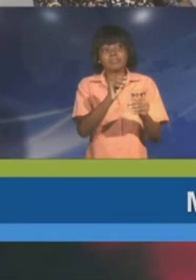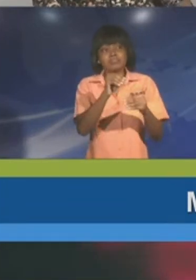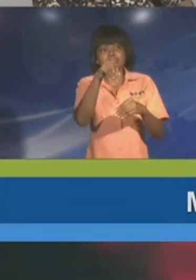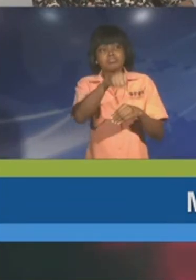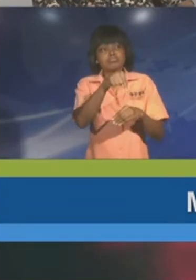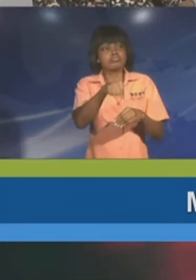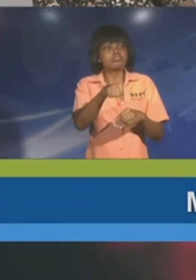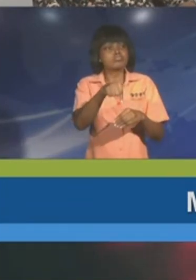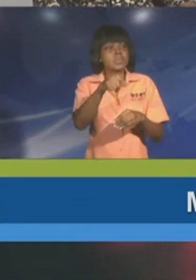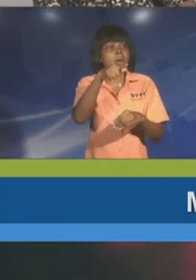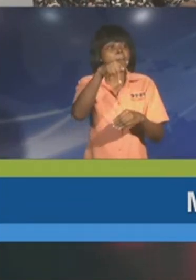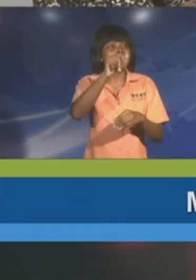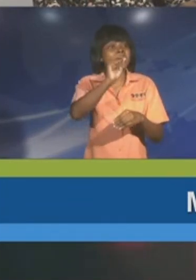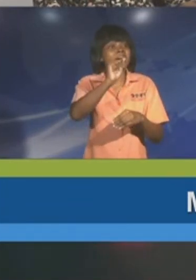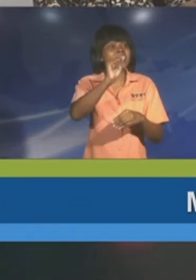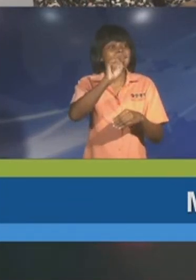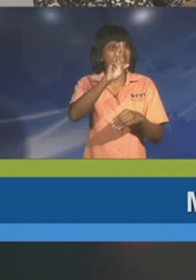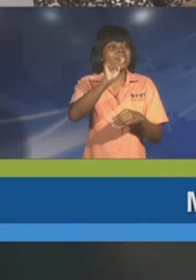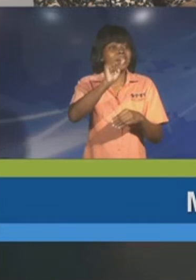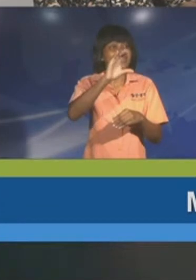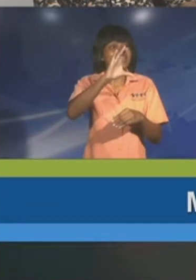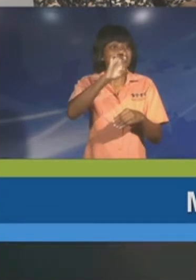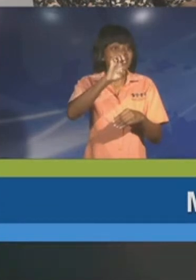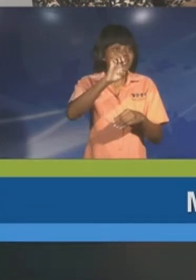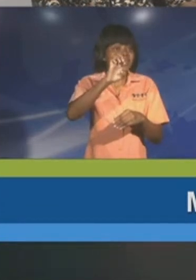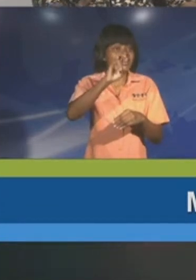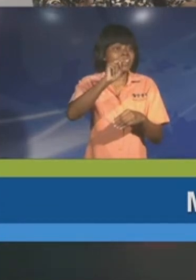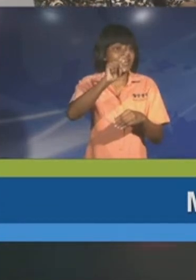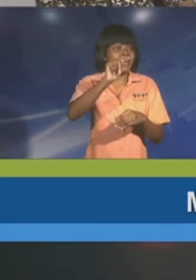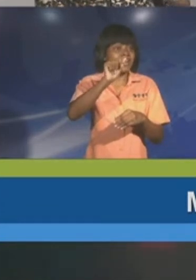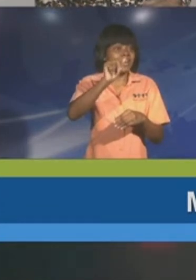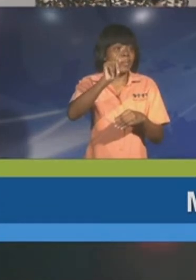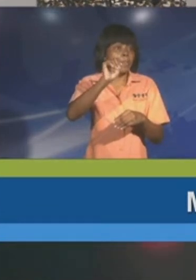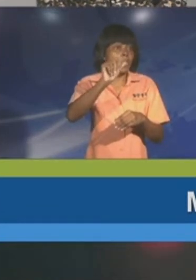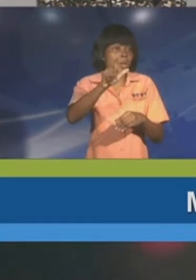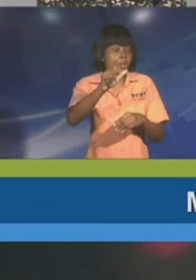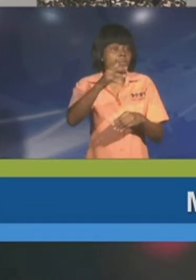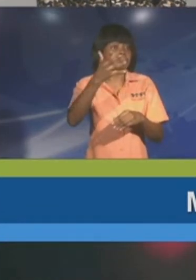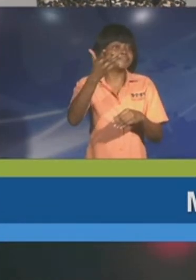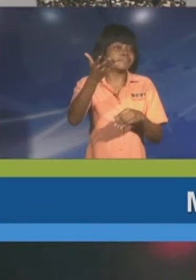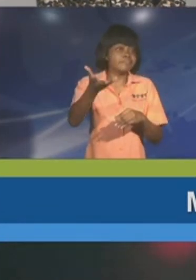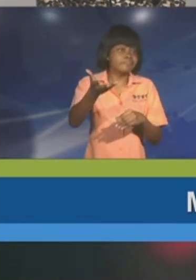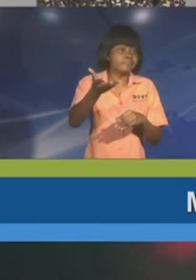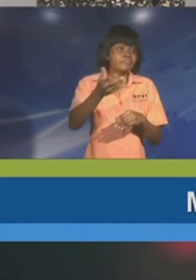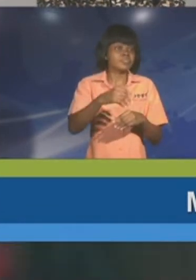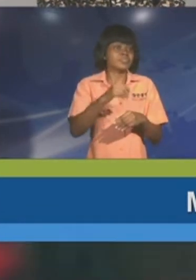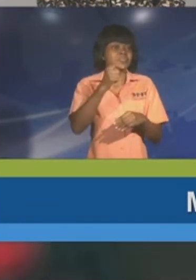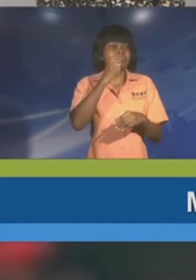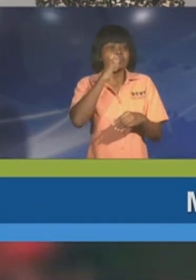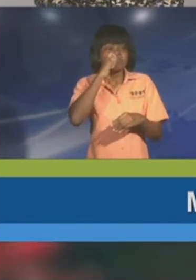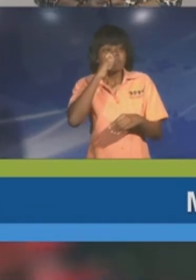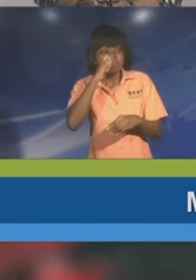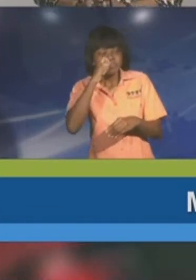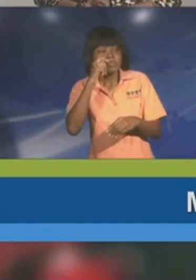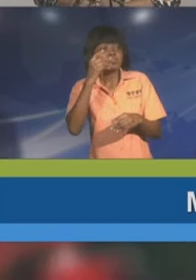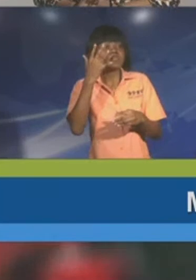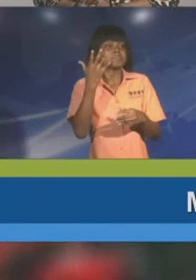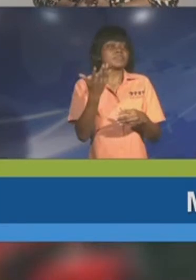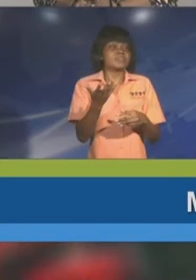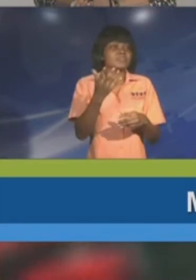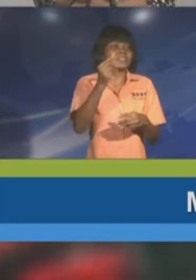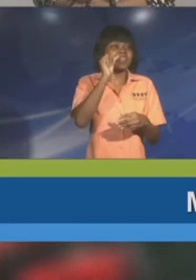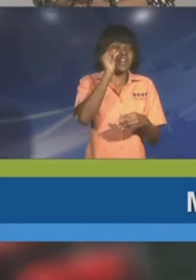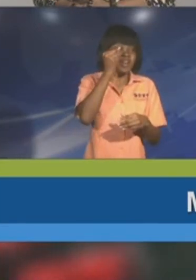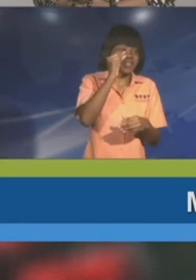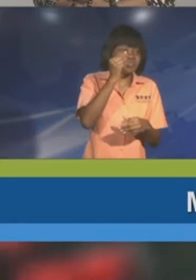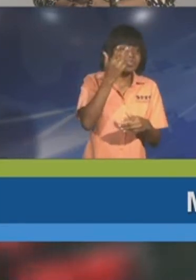throat. Also have it where you have salbutamol inhaler. Oftentimes with Omicron, it may